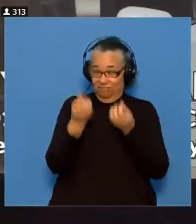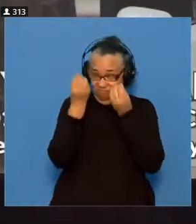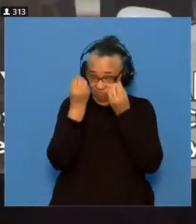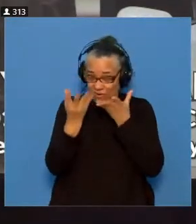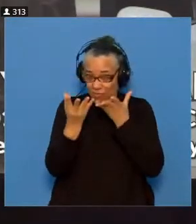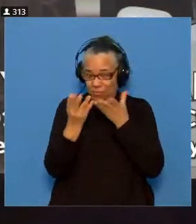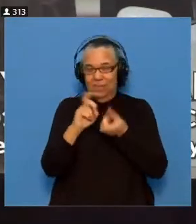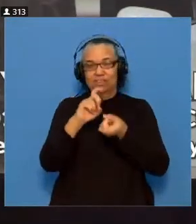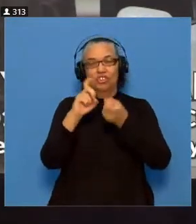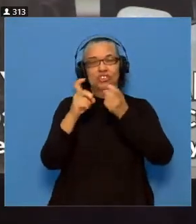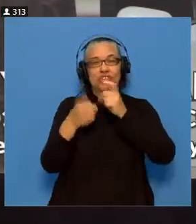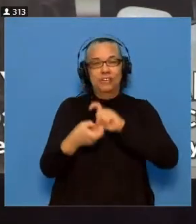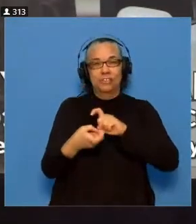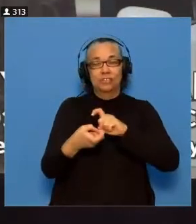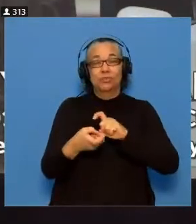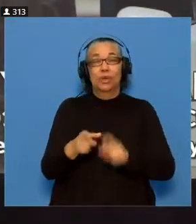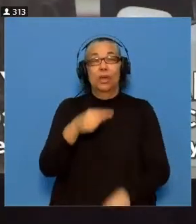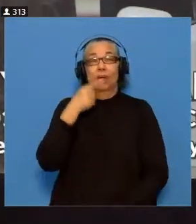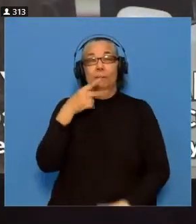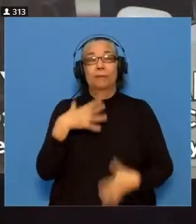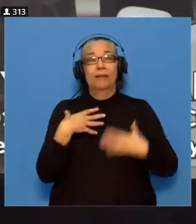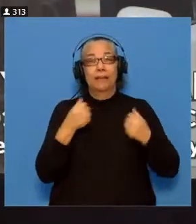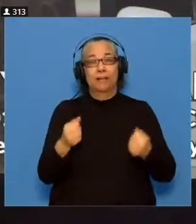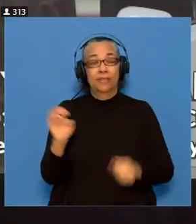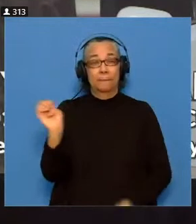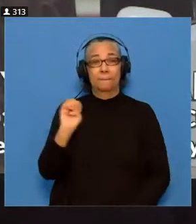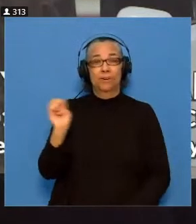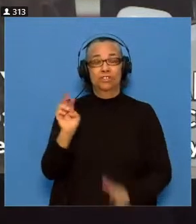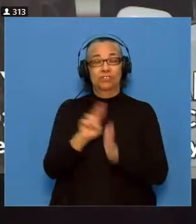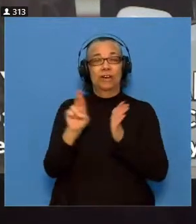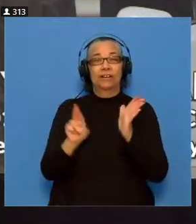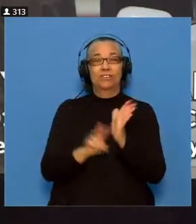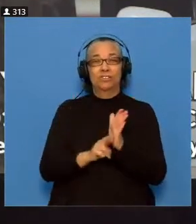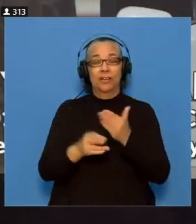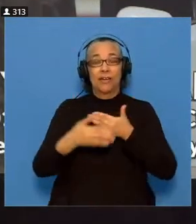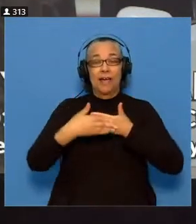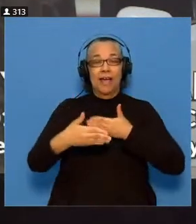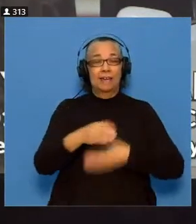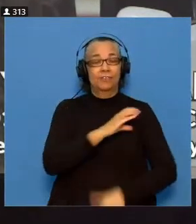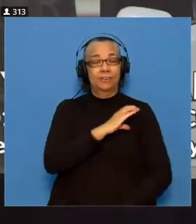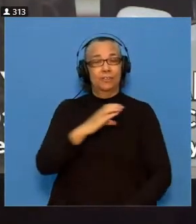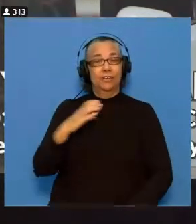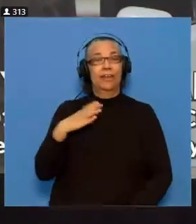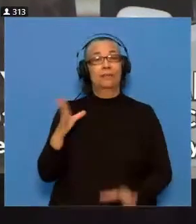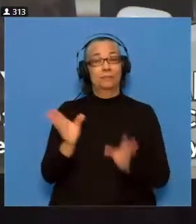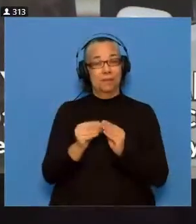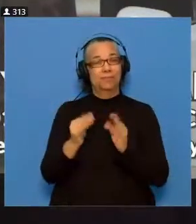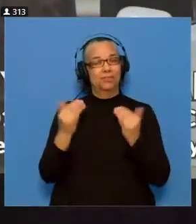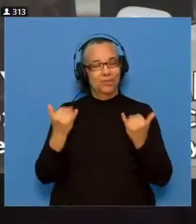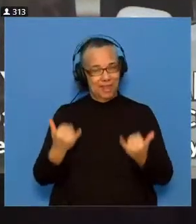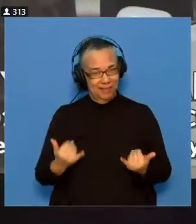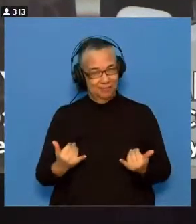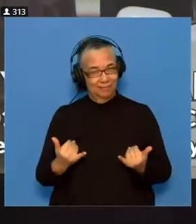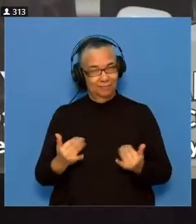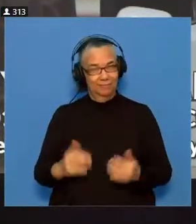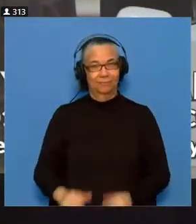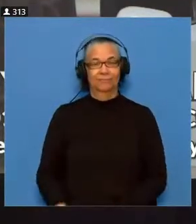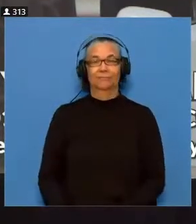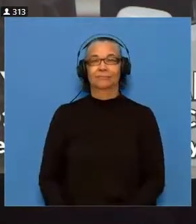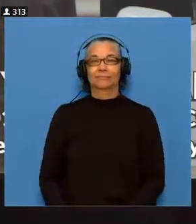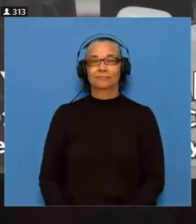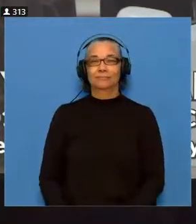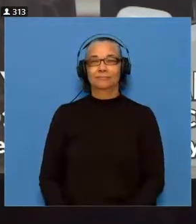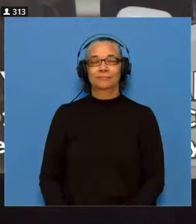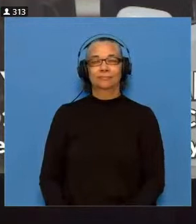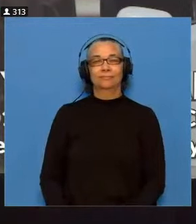or changes to the public health emergency regulations following the cabinet meeting earlier today.